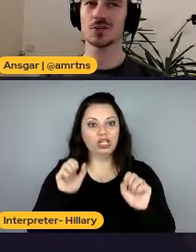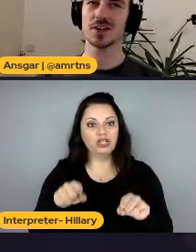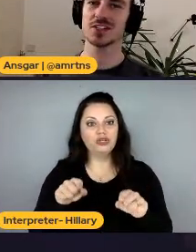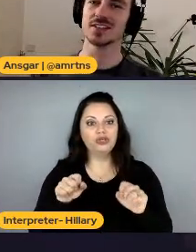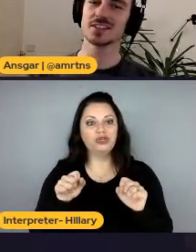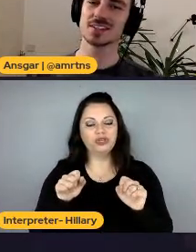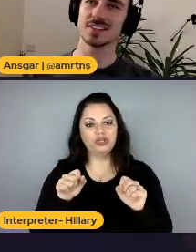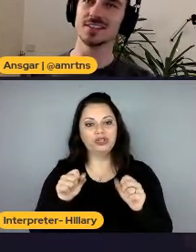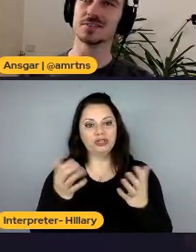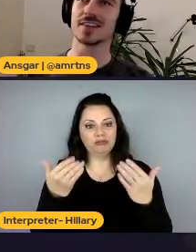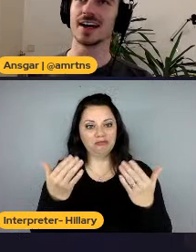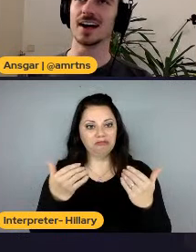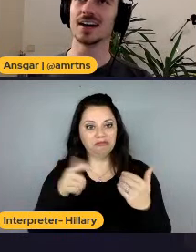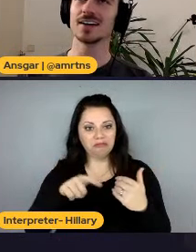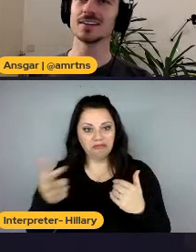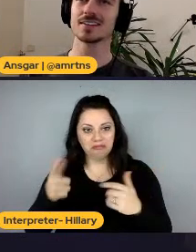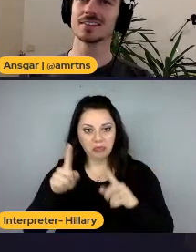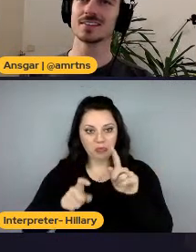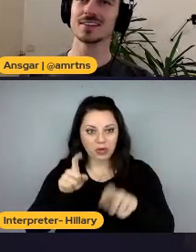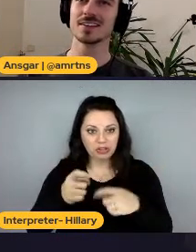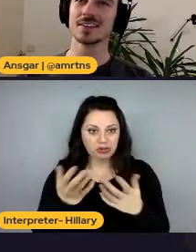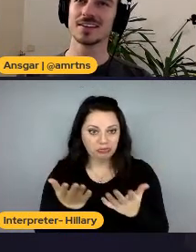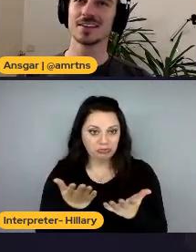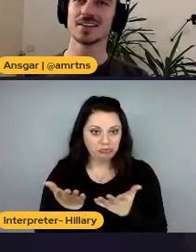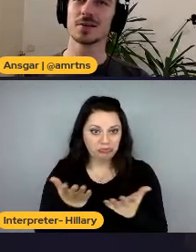some questions if there are.